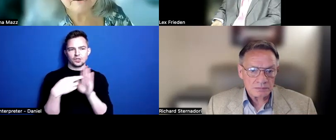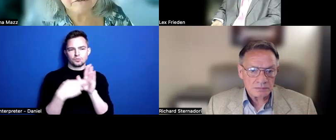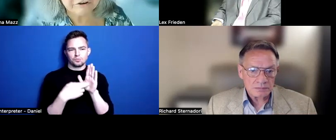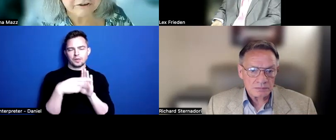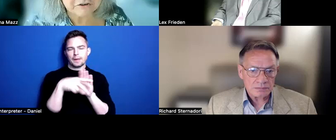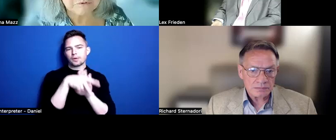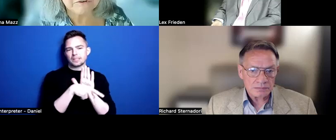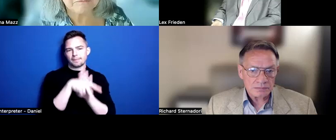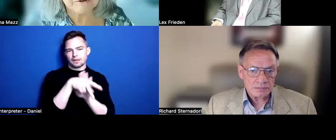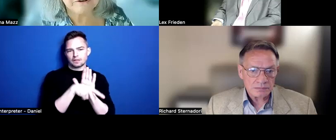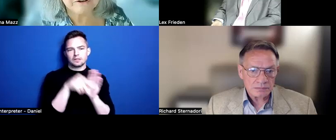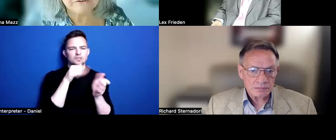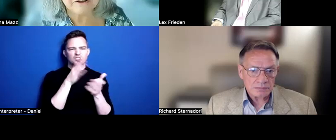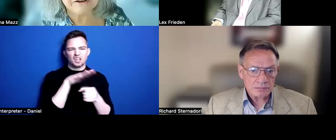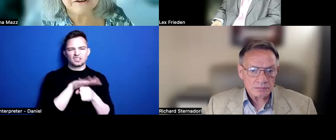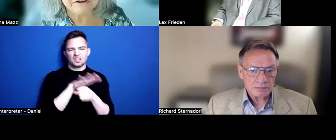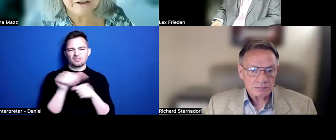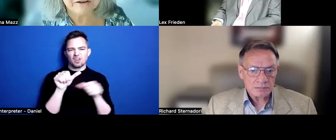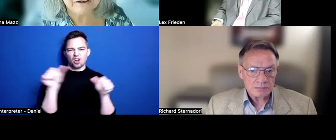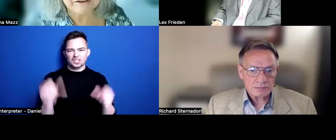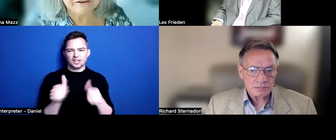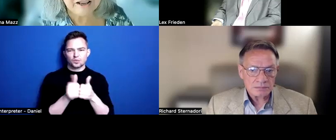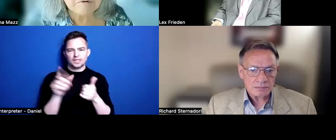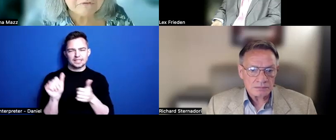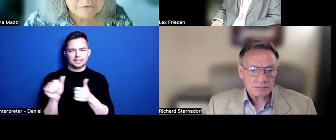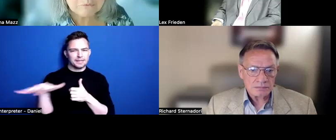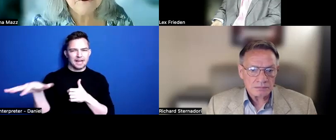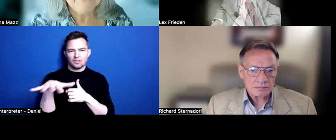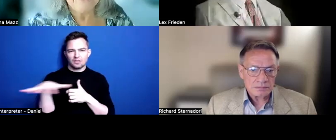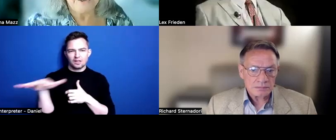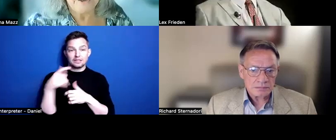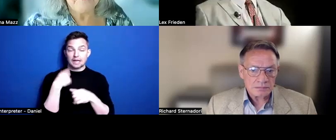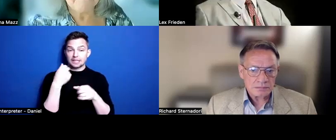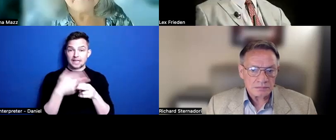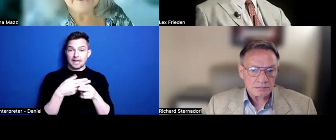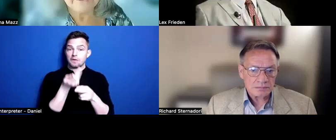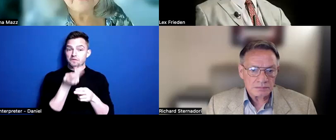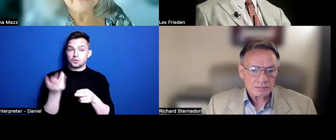There are not enough architects with disabilities, and I can name a few,